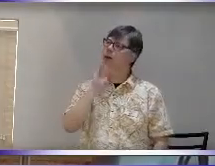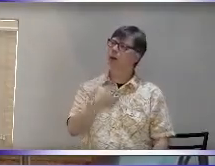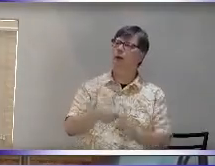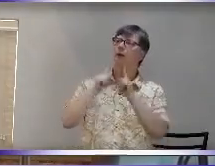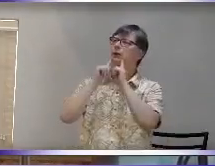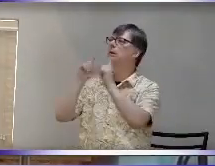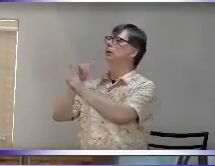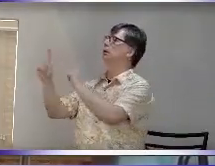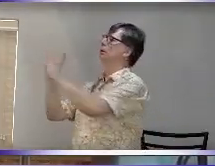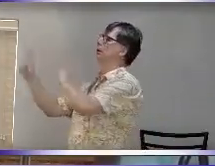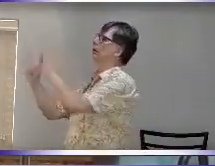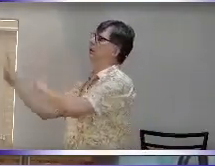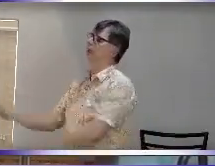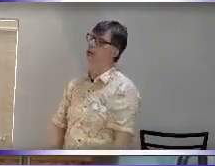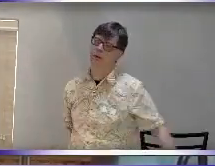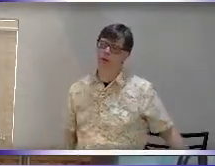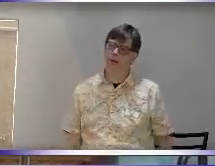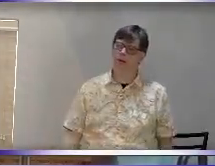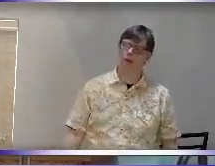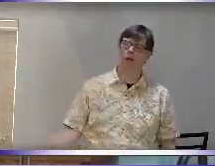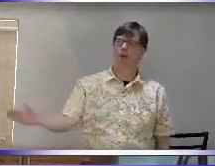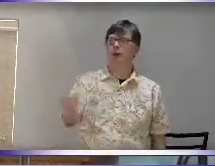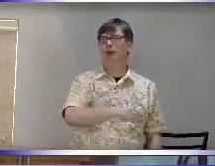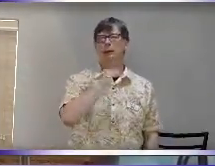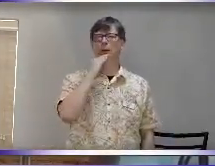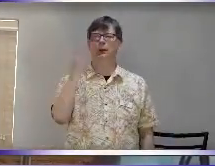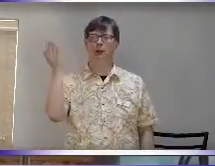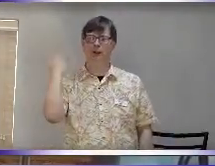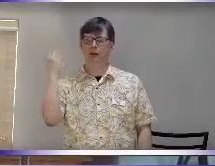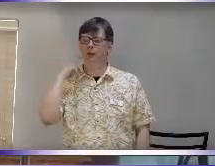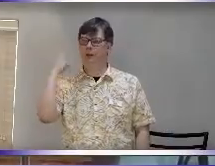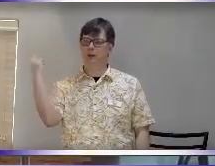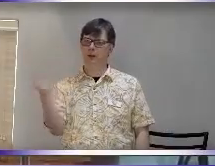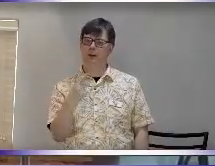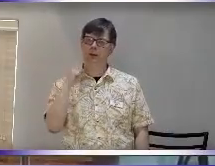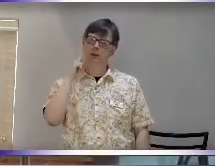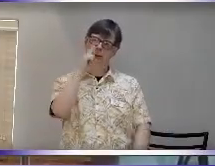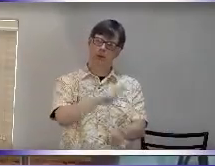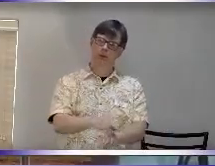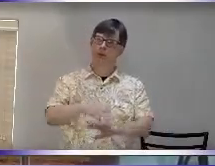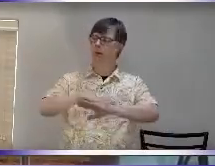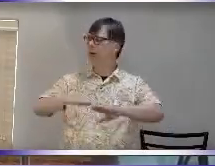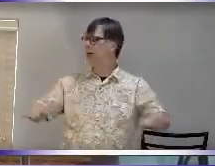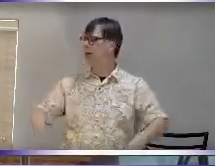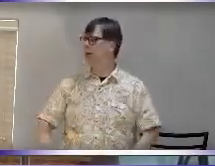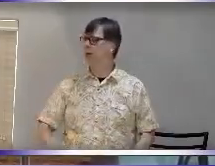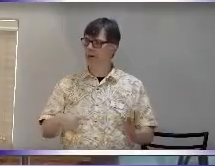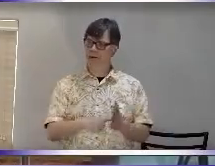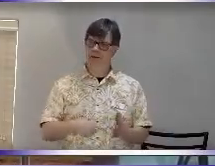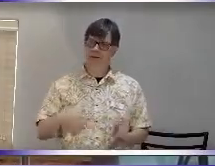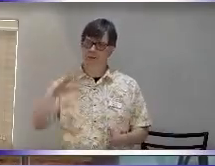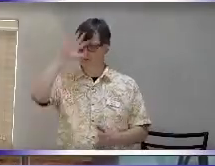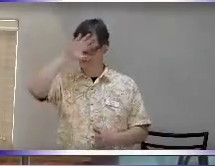talking. Remarkable. We have a teen group here in town called the Launchpad, and this fall, they're starting